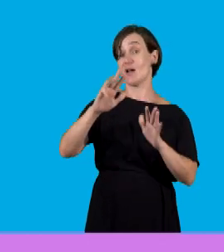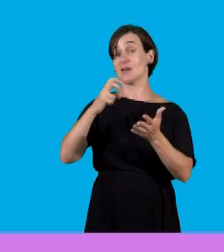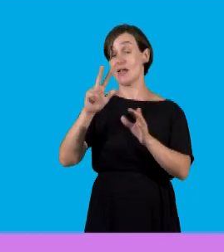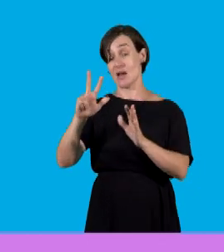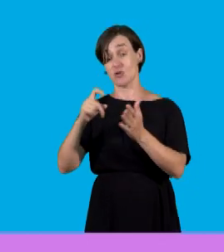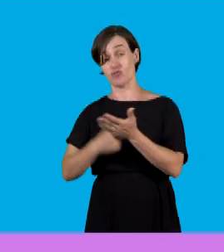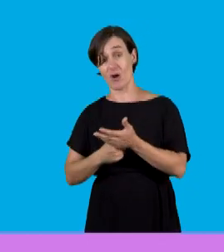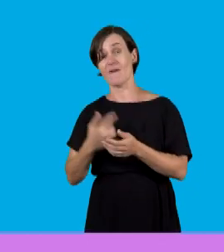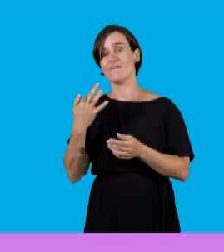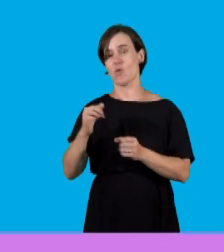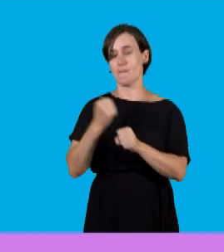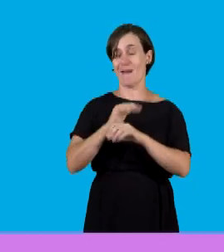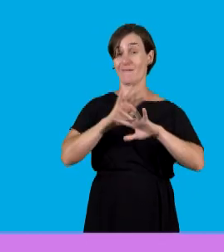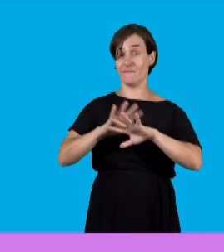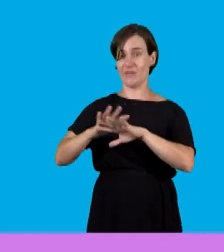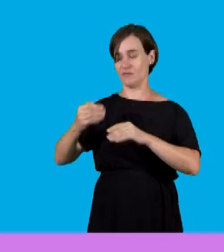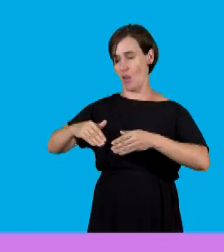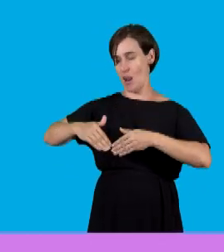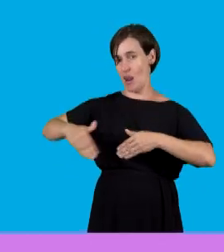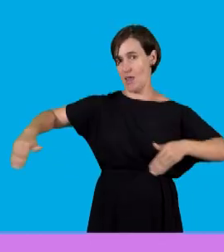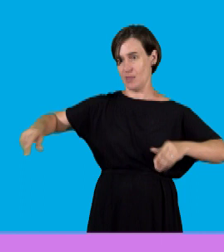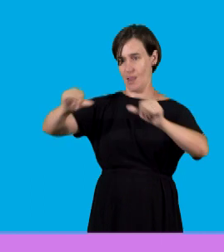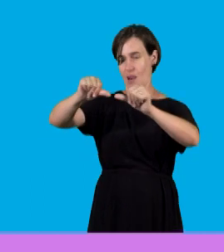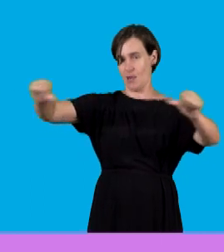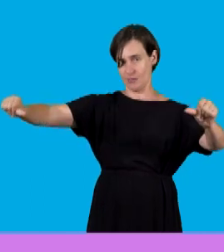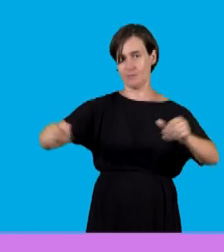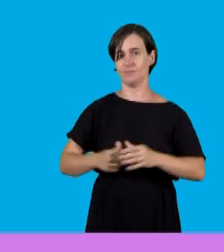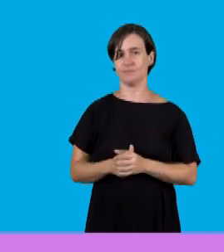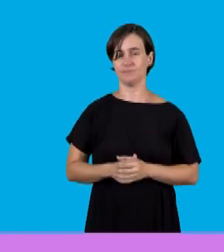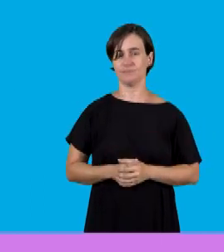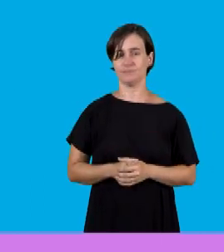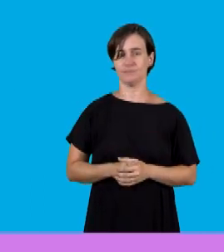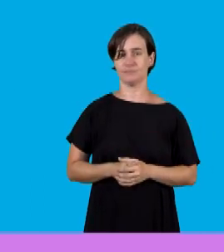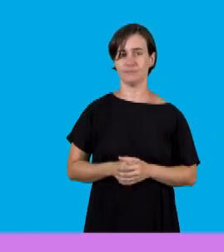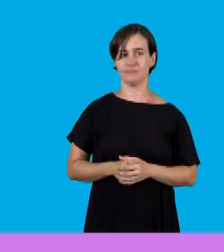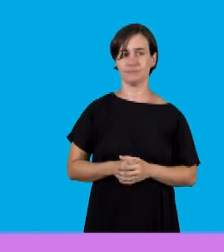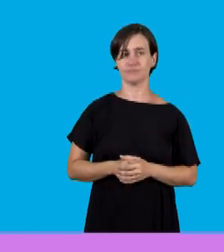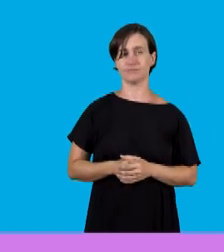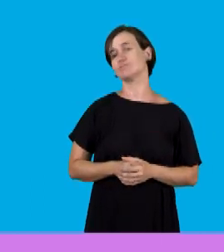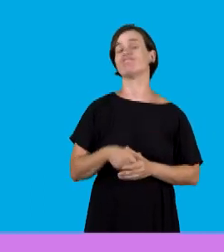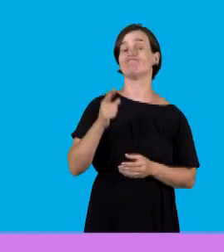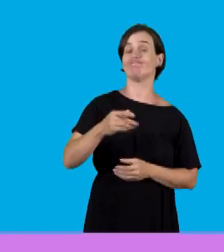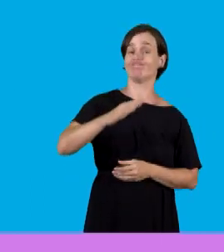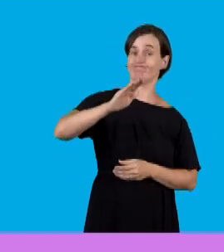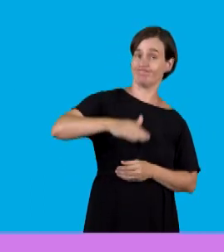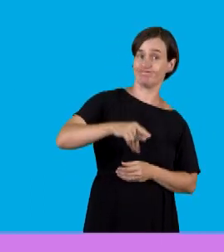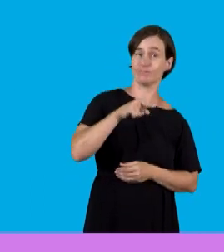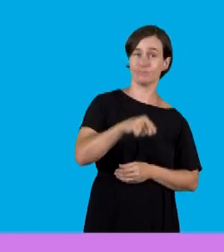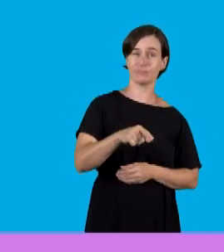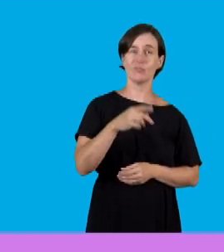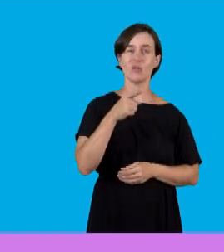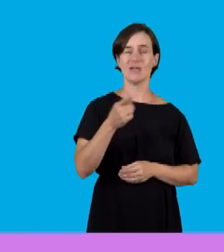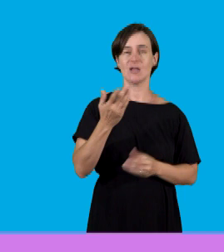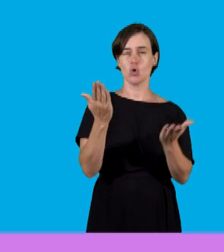18,592 rand to fence through the length of the sports field. Below is a section of the school